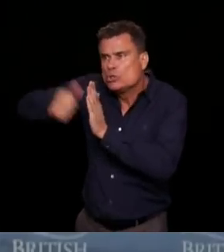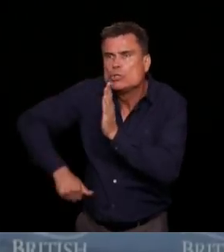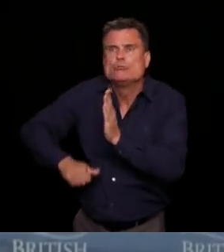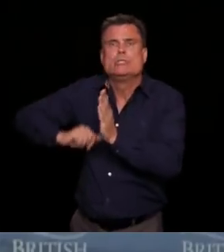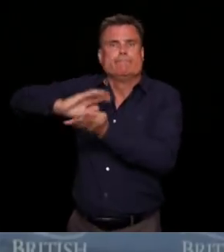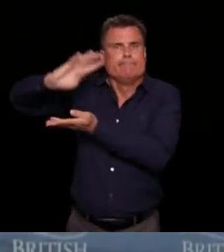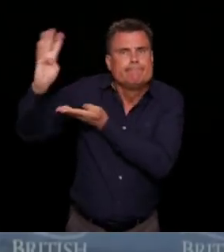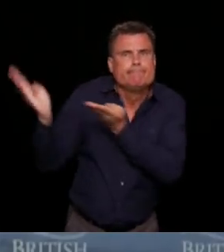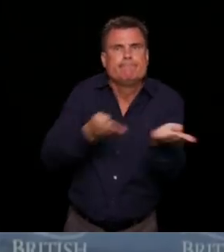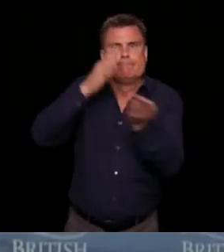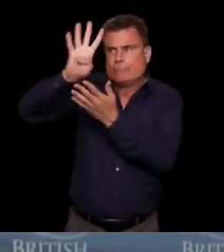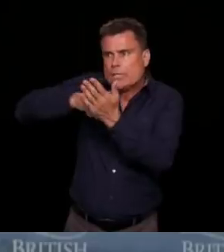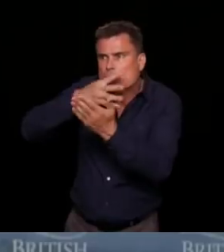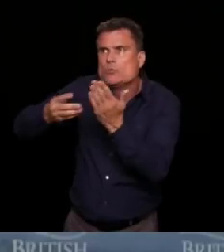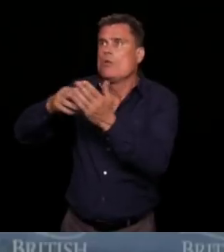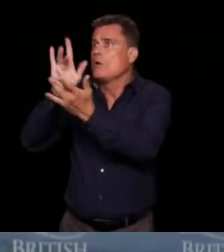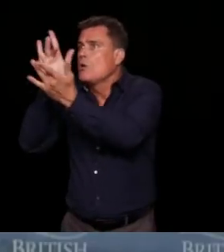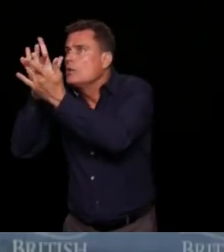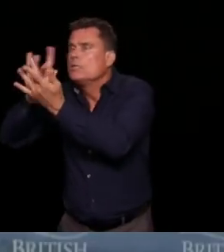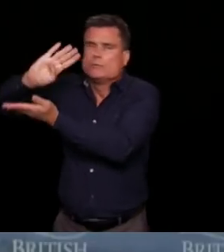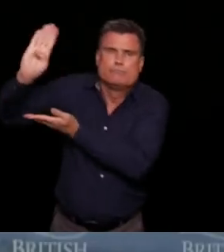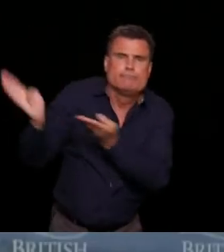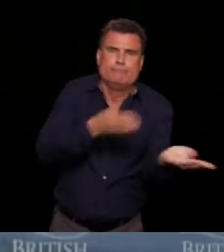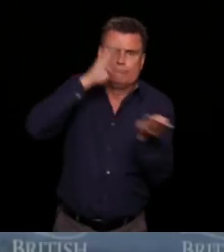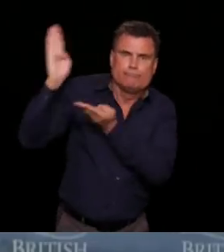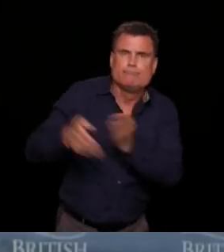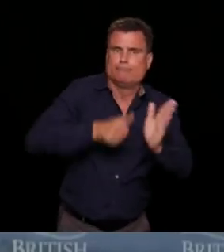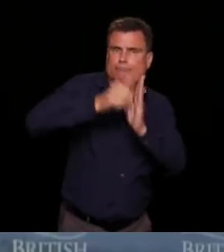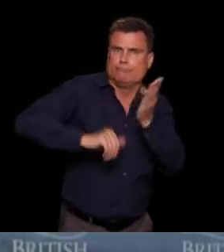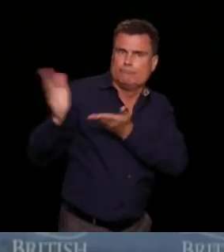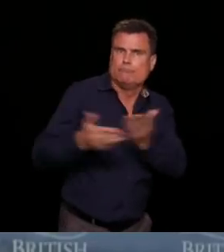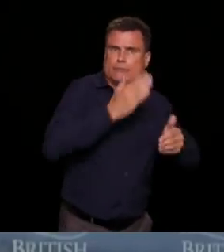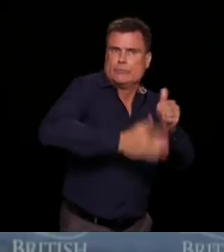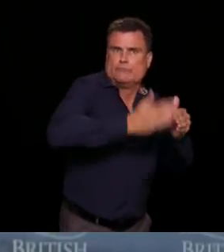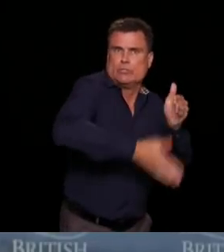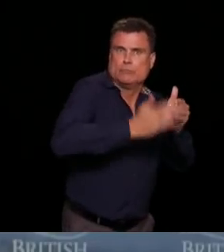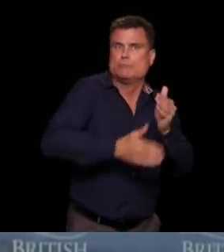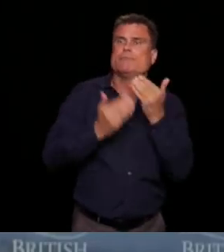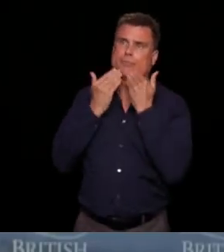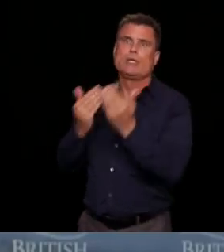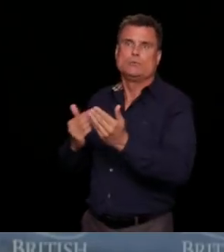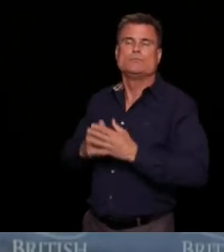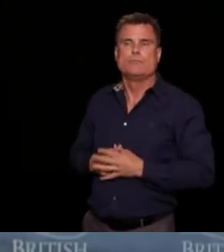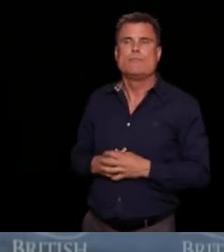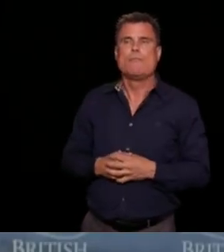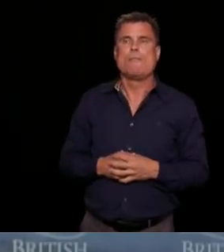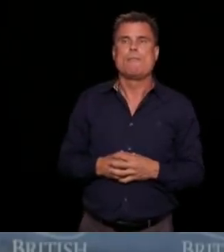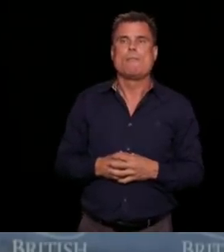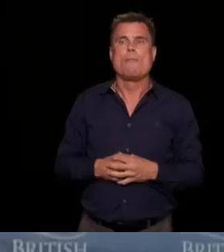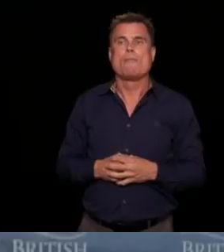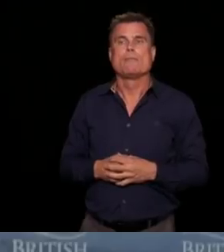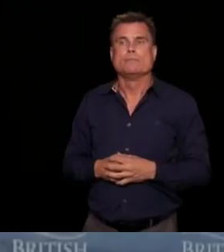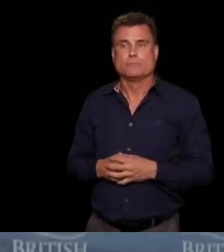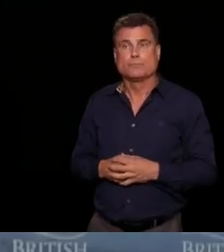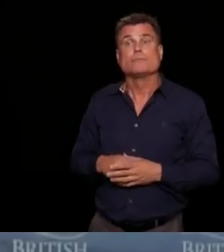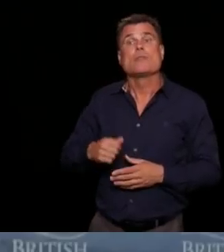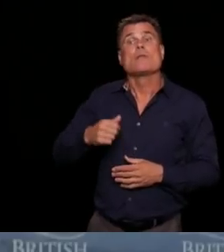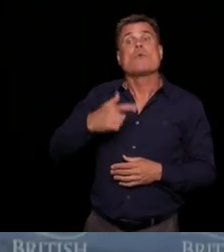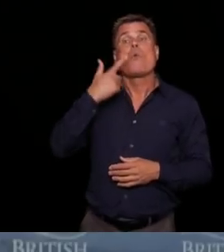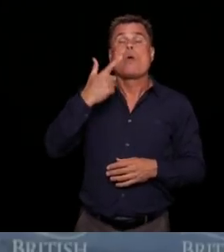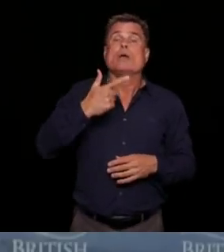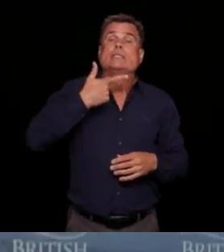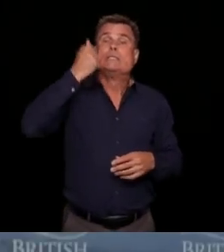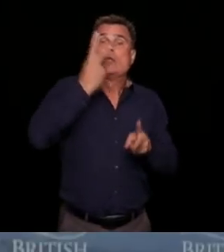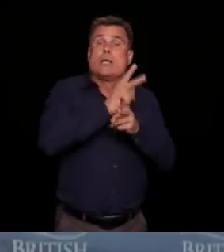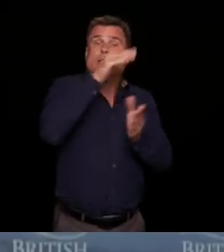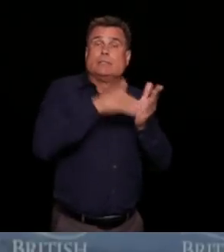renewal and our commitment to patients. With respect to long-term care, I just want to bring an update. Obviously, all visitor safety